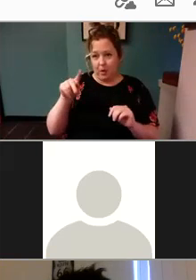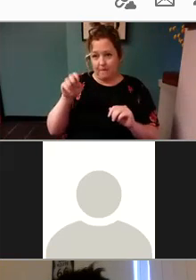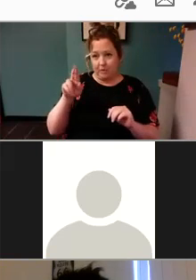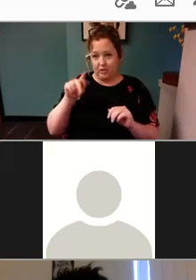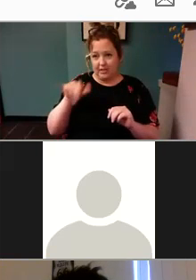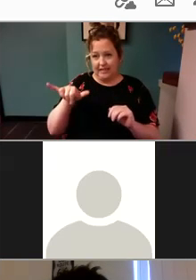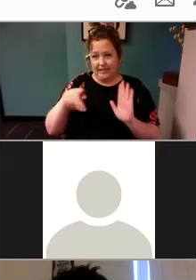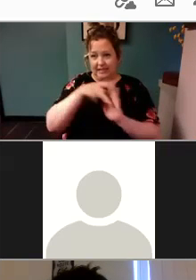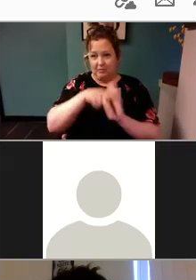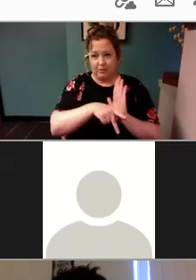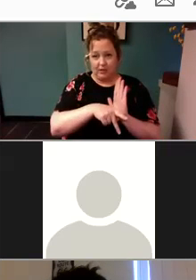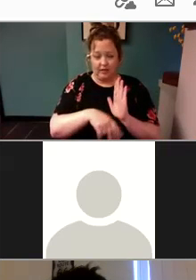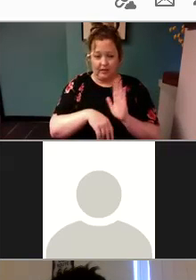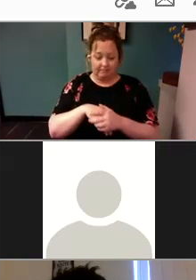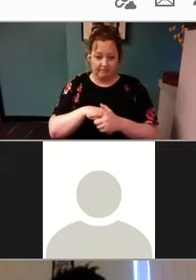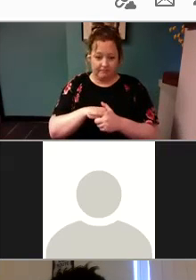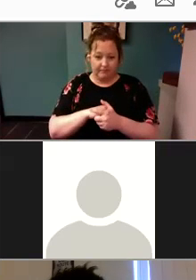fairly self-explanatory. So